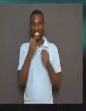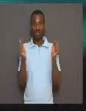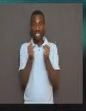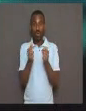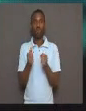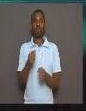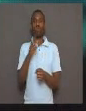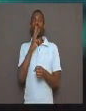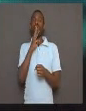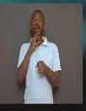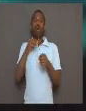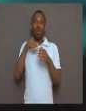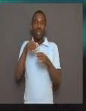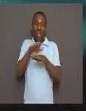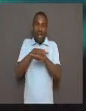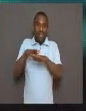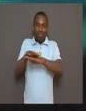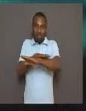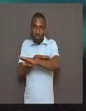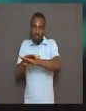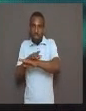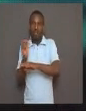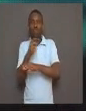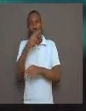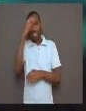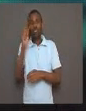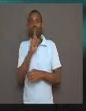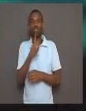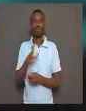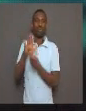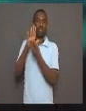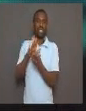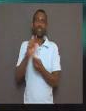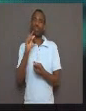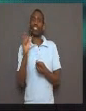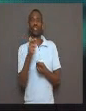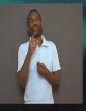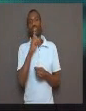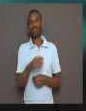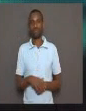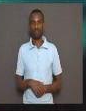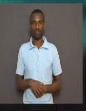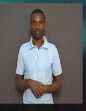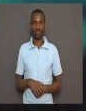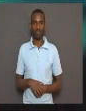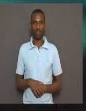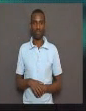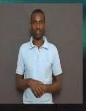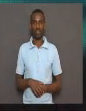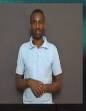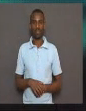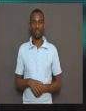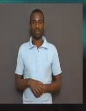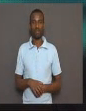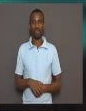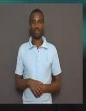Helium balloons fly because their average density is less than the density